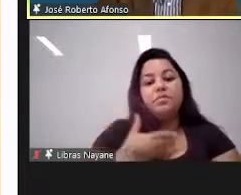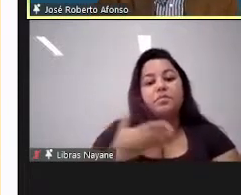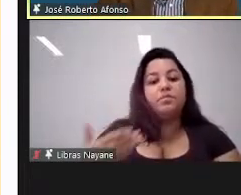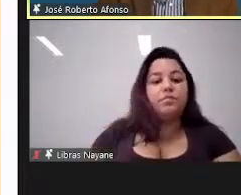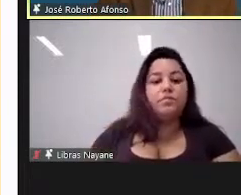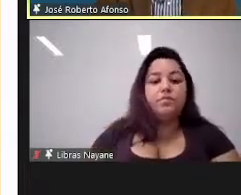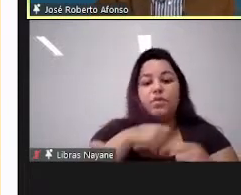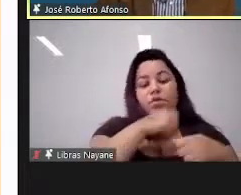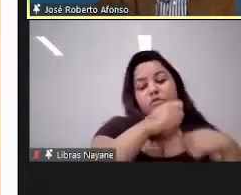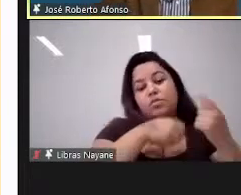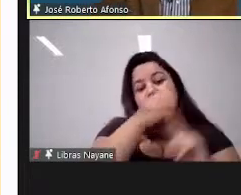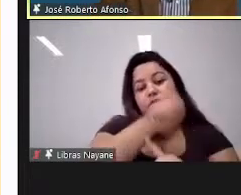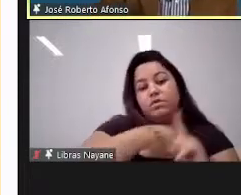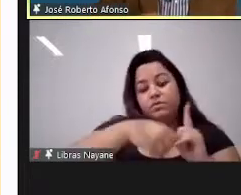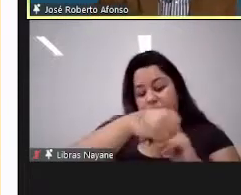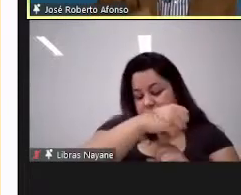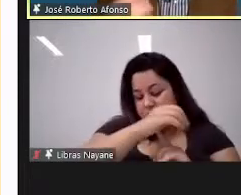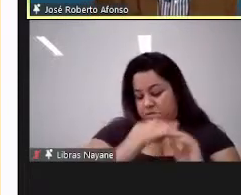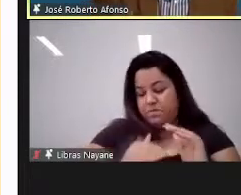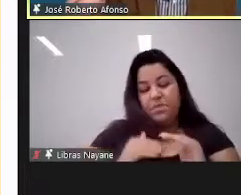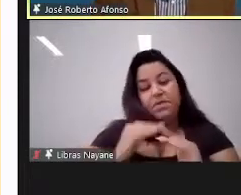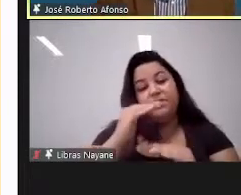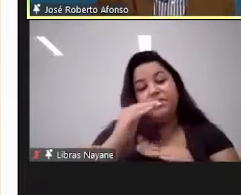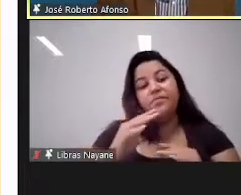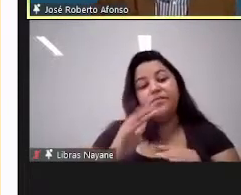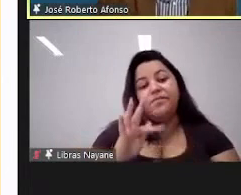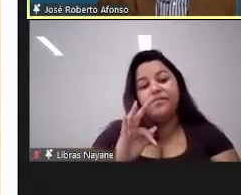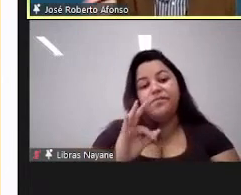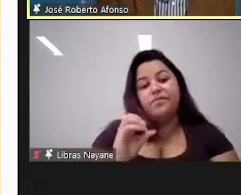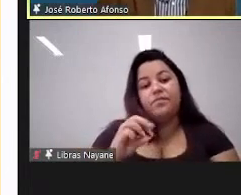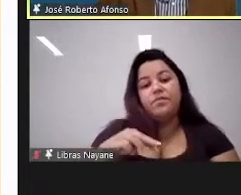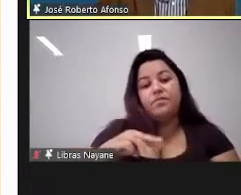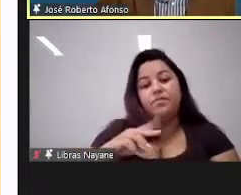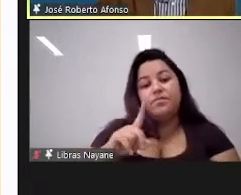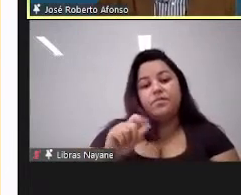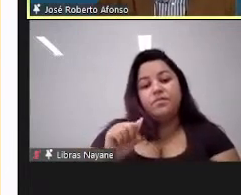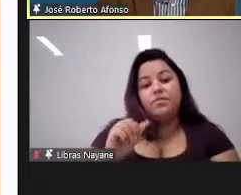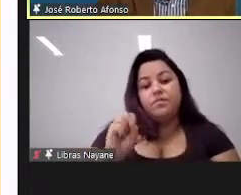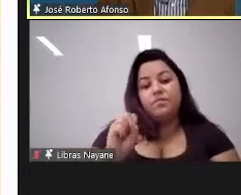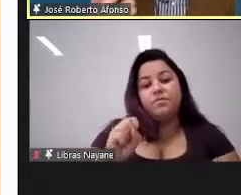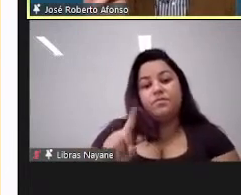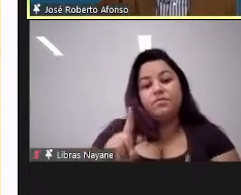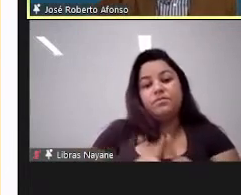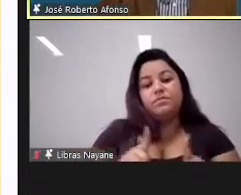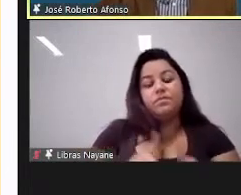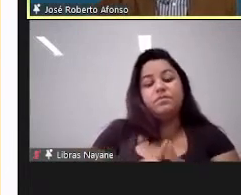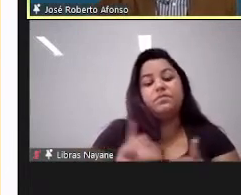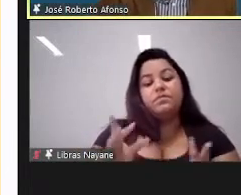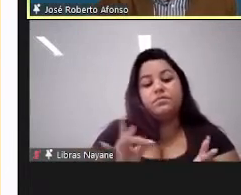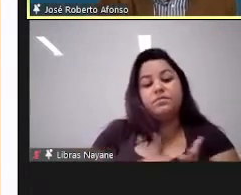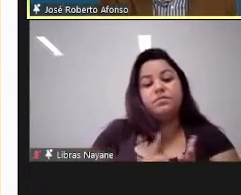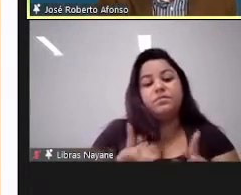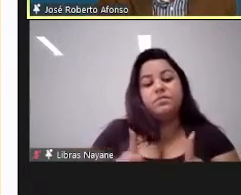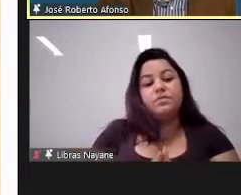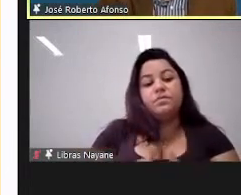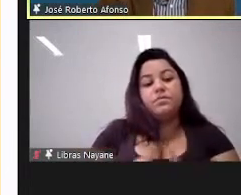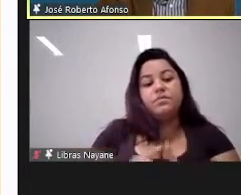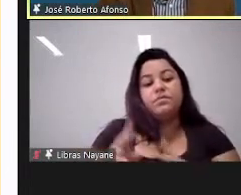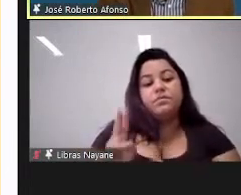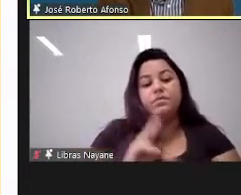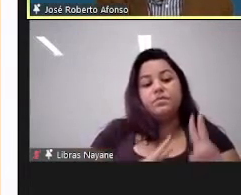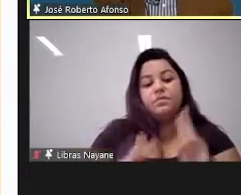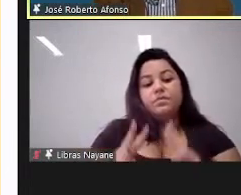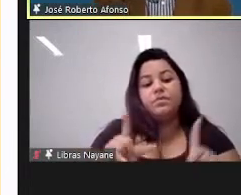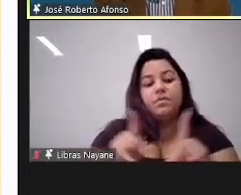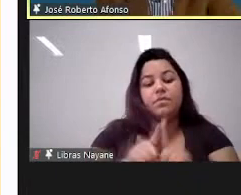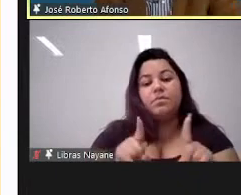policies, as well as economic and social ones, and above all, formulated and put into